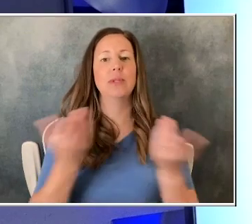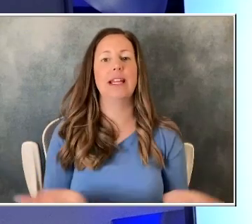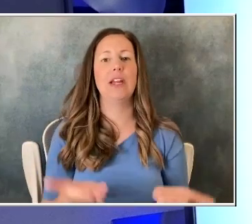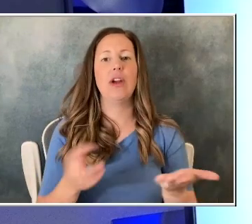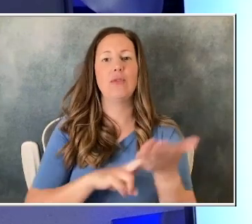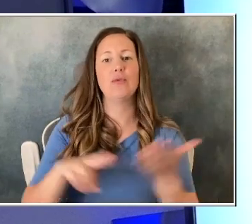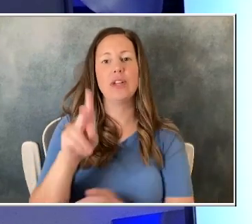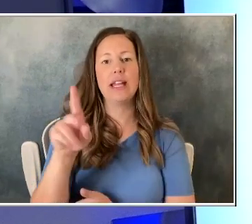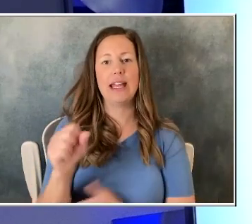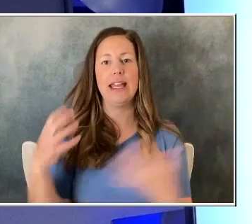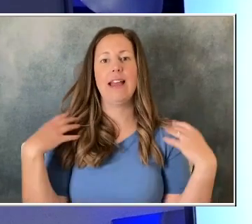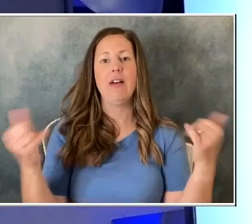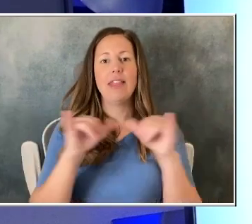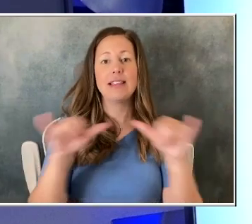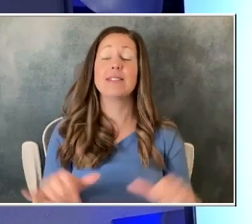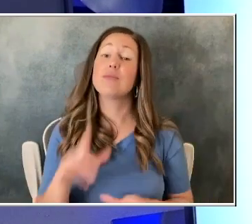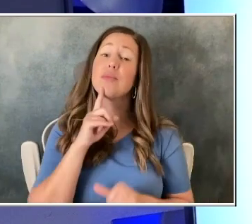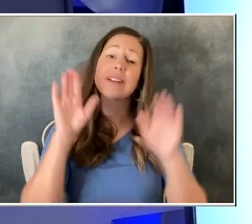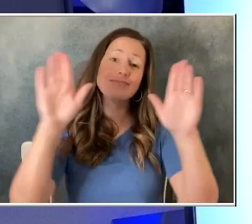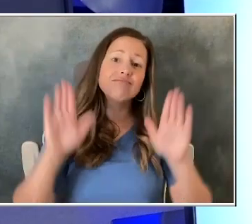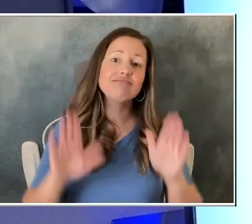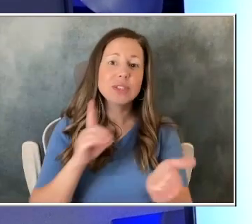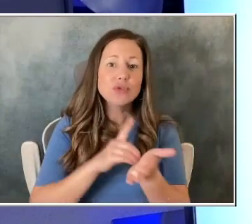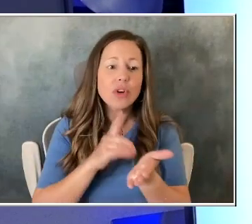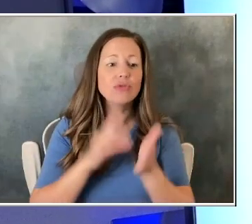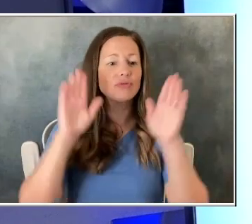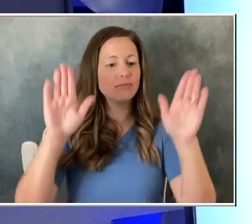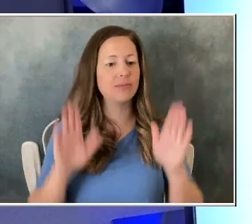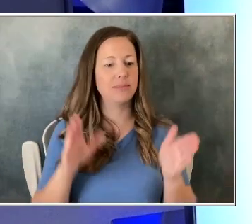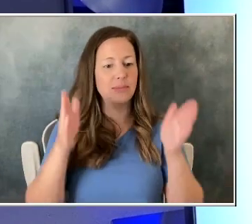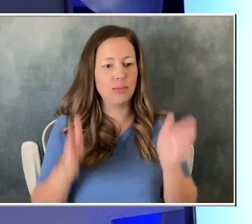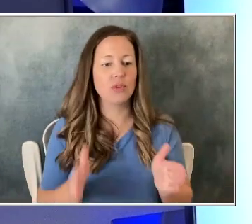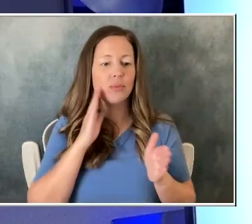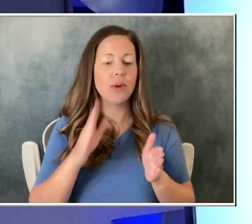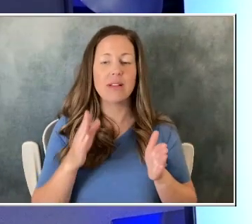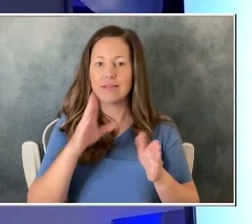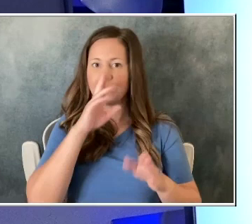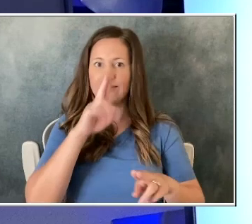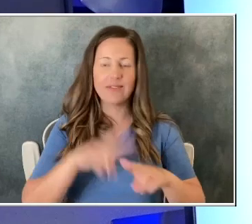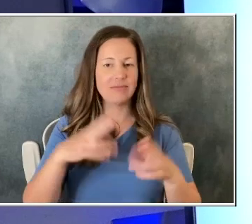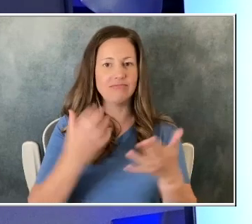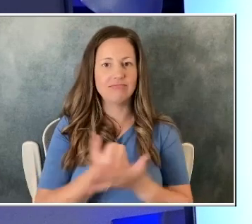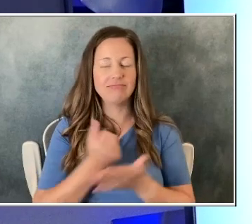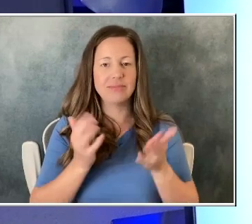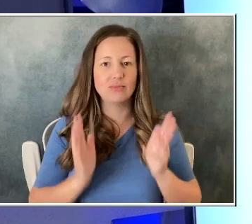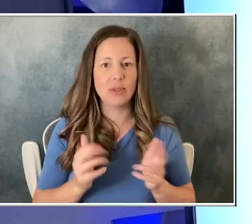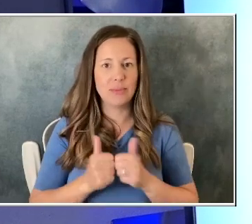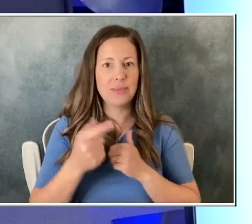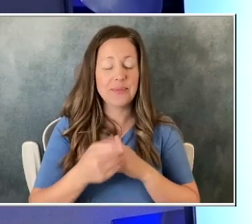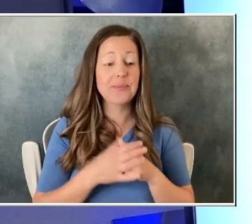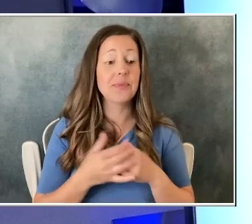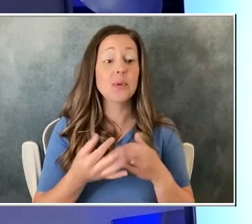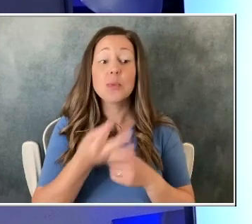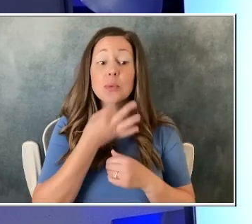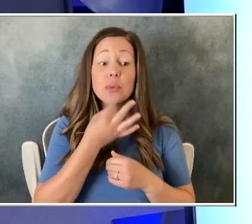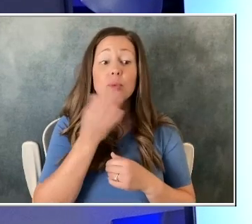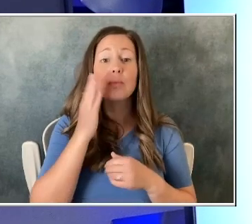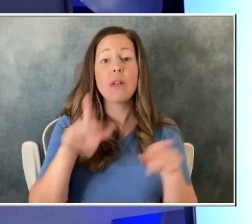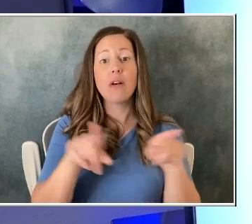She's an outstanding physician, outstanding individual. We're going to have fun talking with her. And here in a little bit, we're also going to hear from one of your